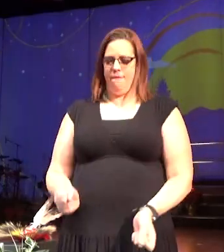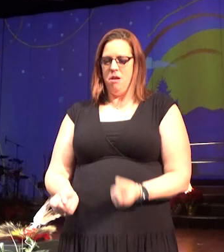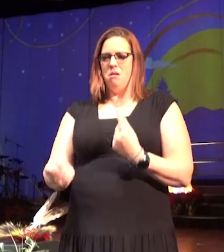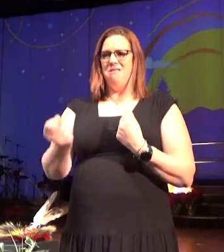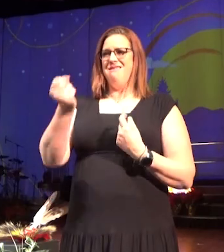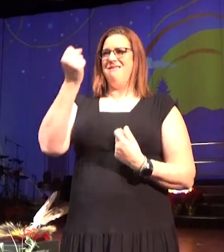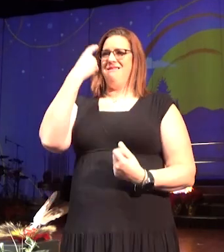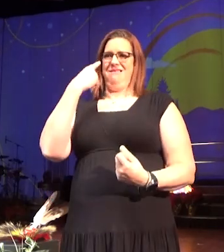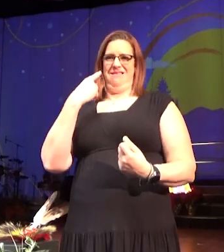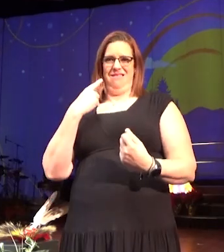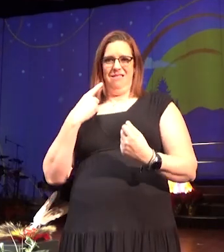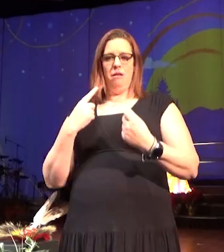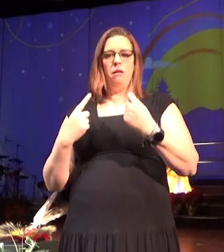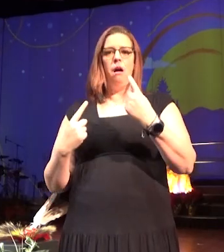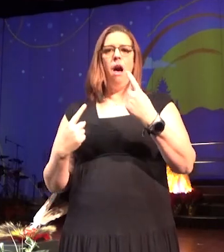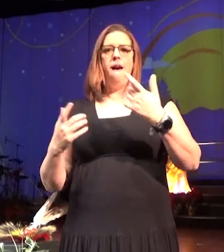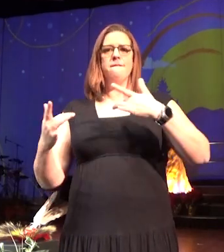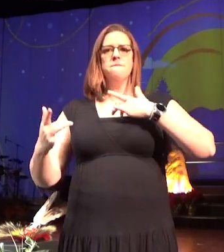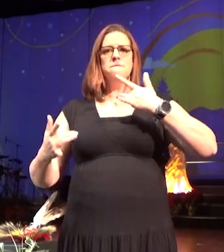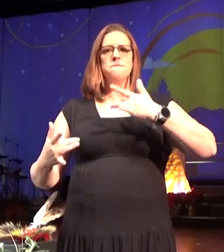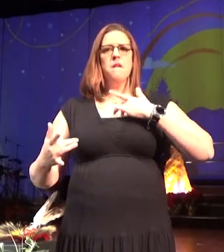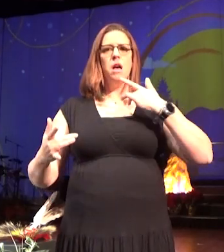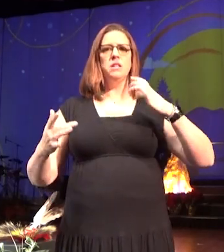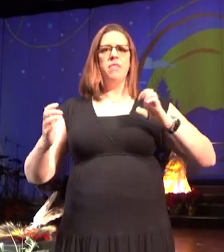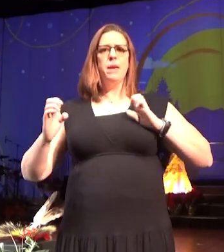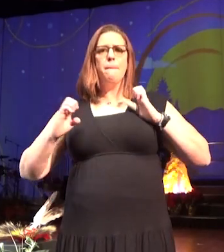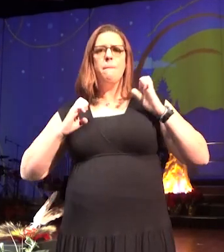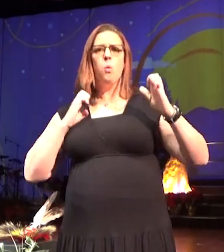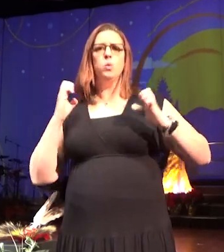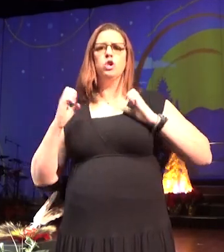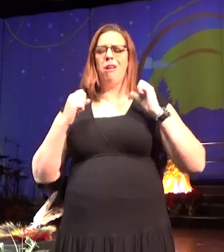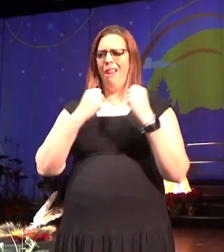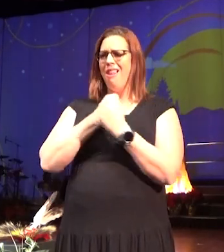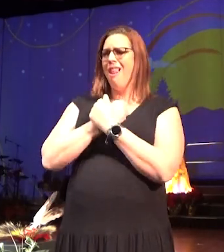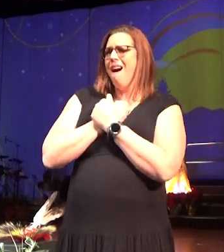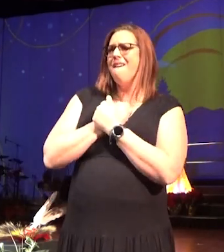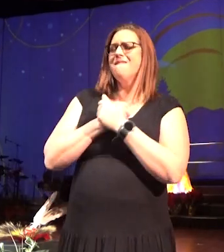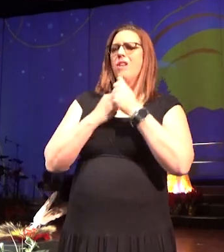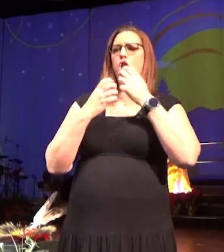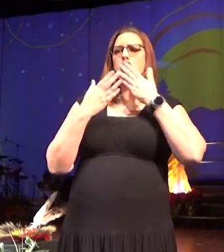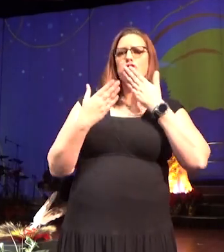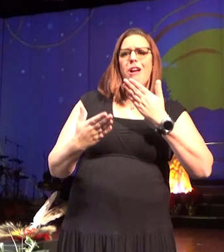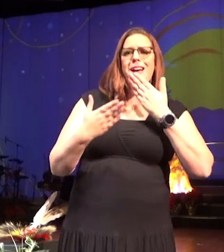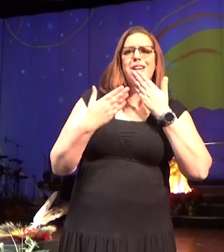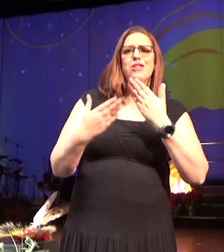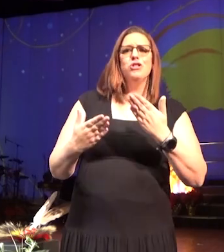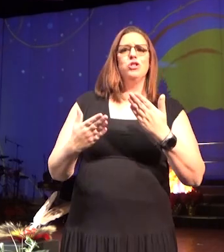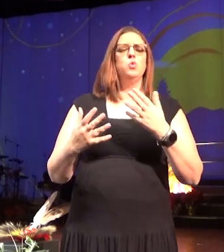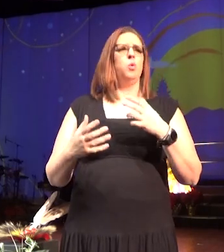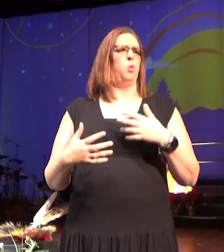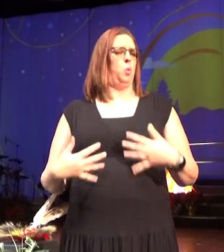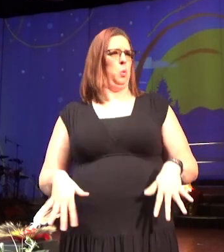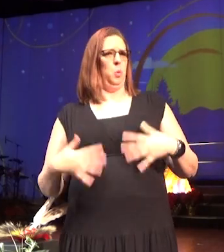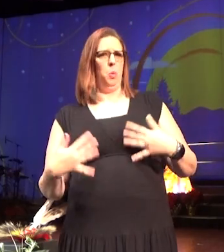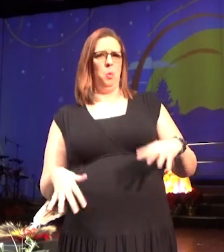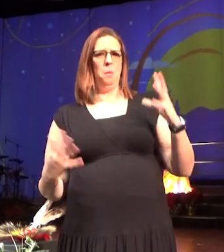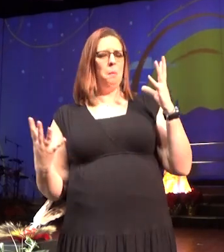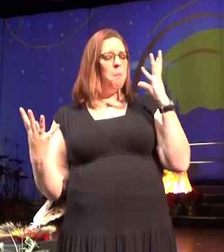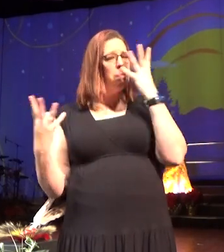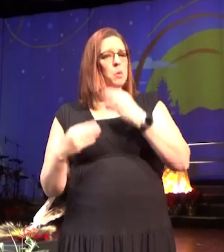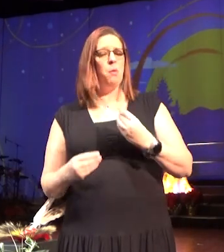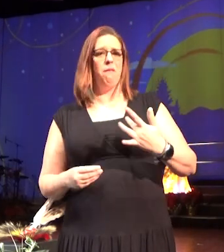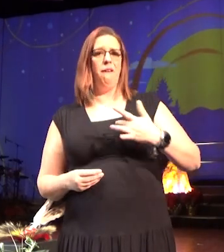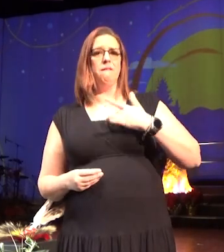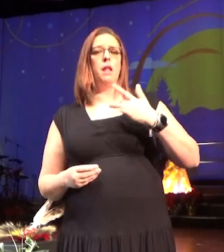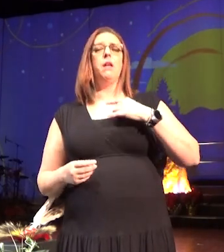me had an emotion of love and gratitude. It was such a beautiful feeling. And